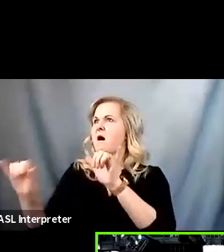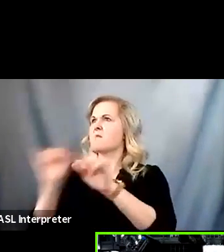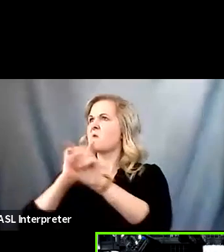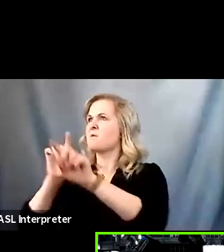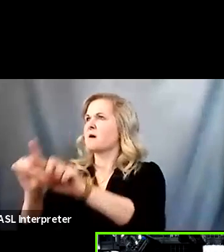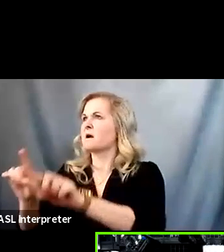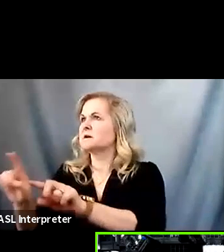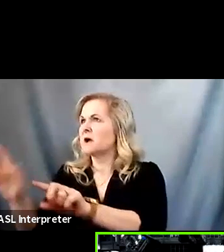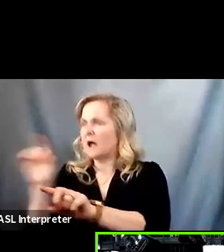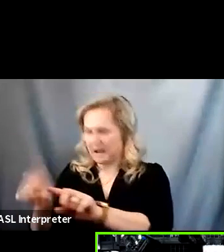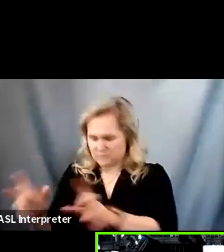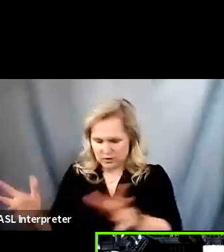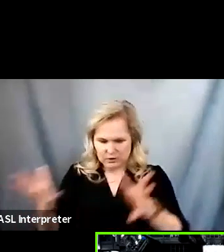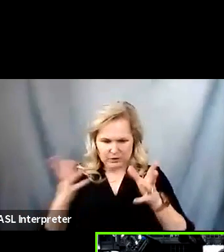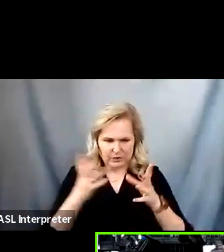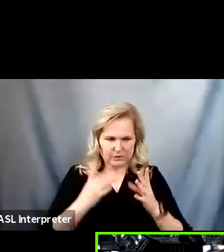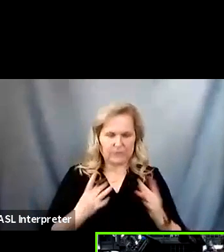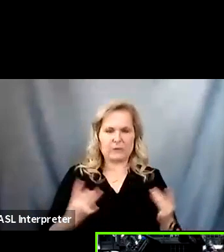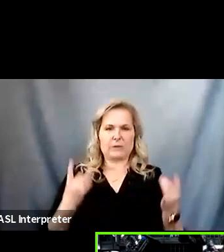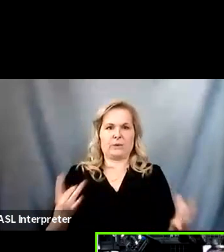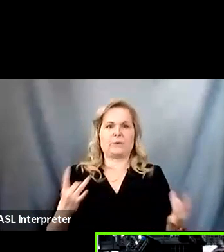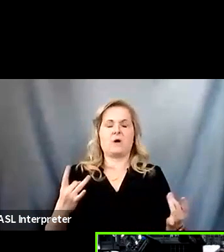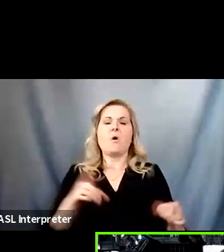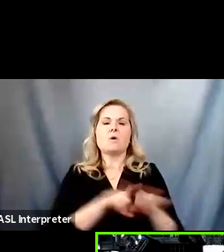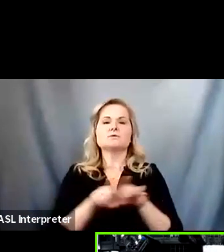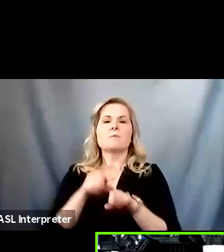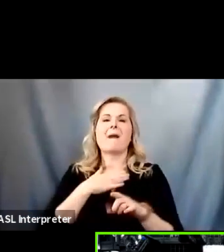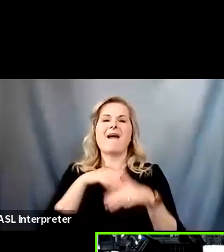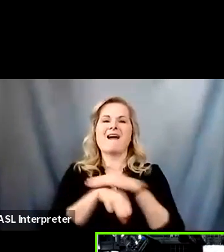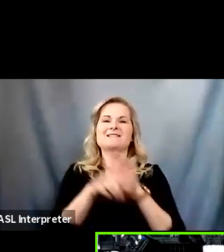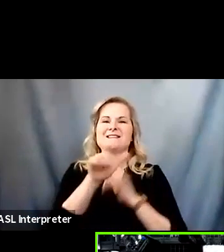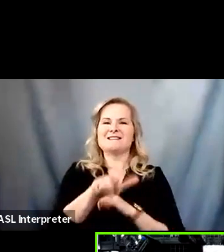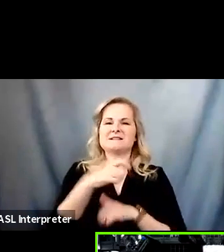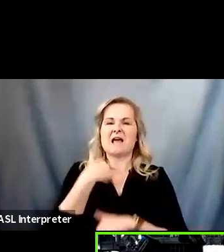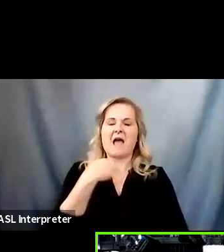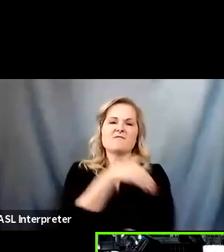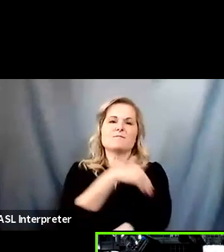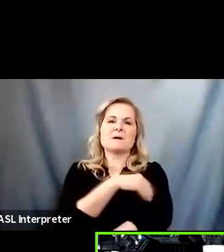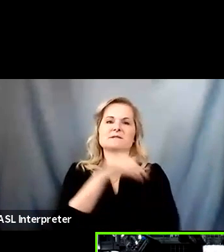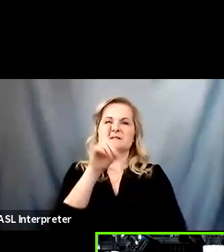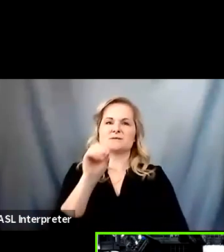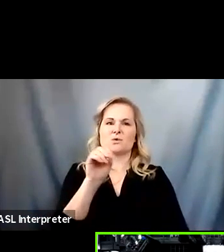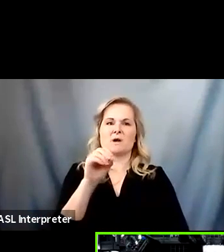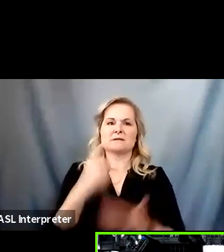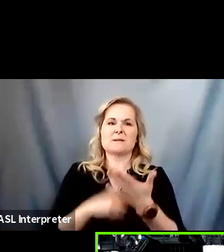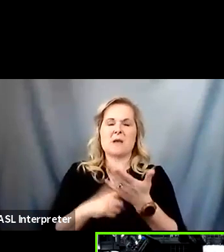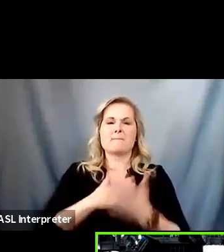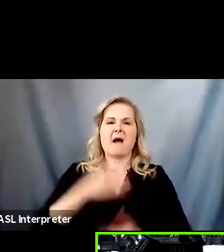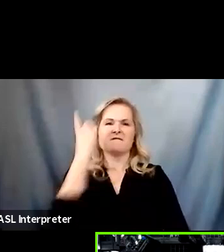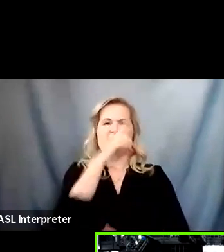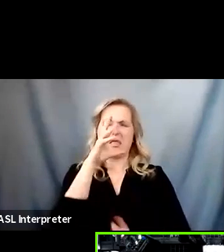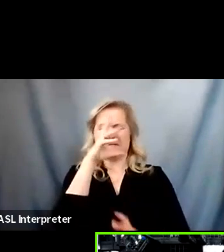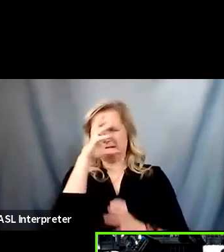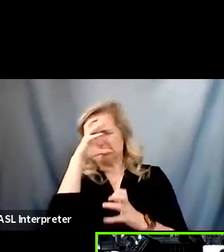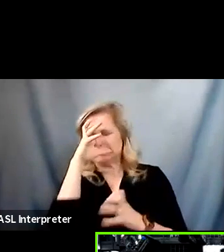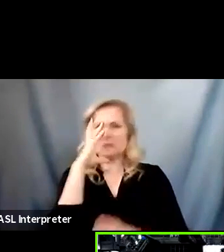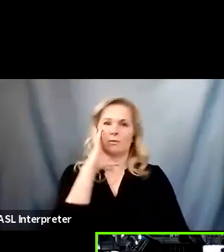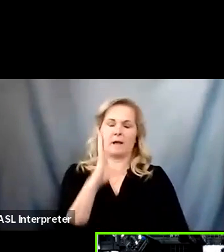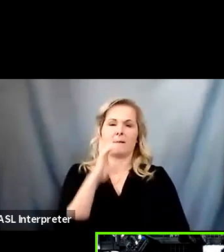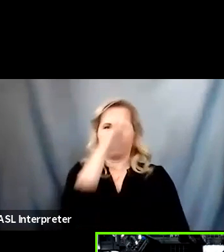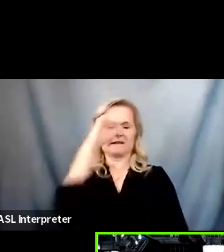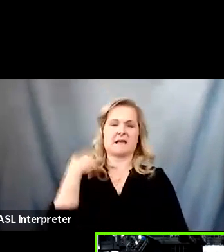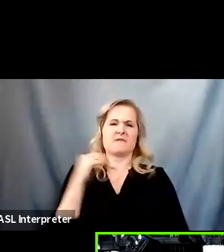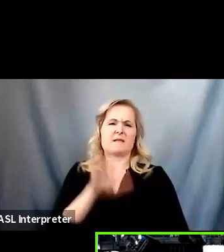terms of my access needs, I have a muscle disorder. So that means I'm sometimes going to pull a face like, because I'm having like a horrible